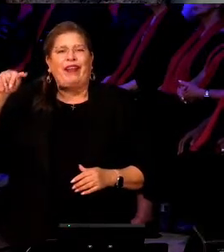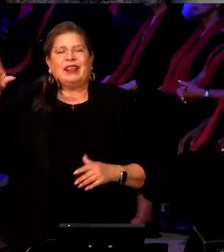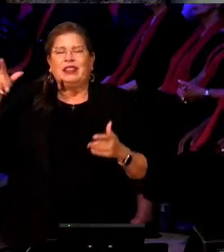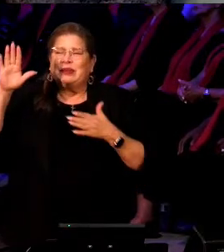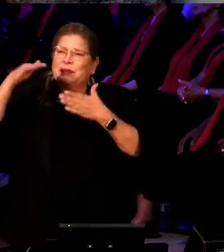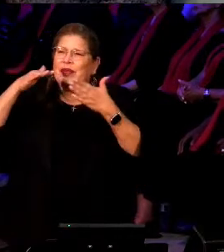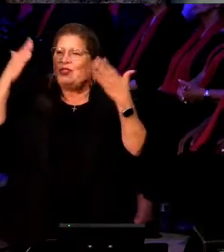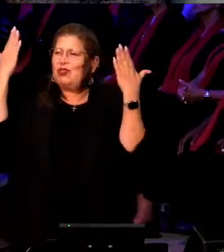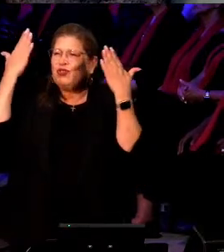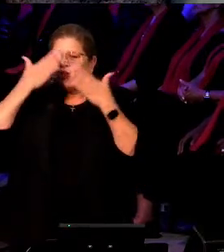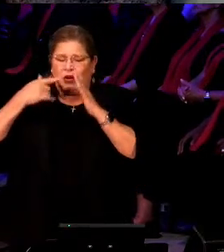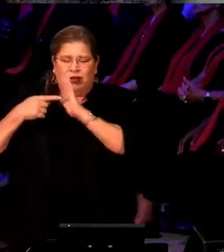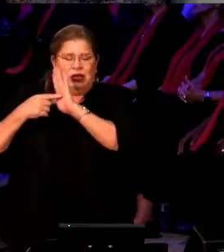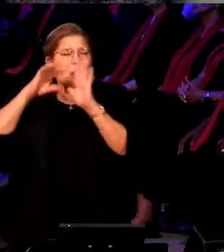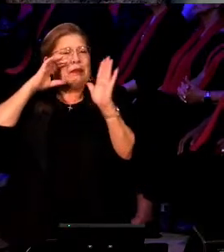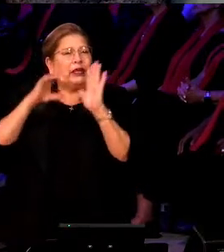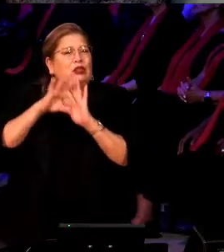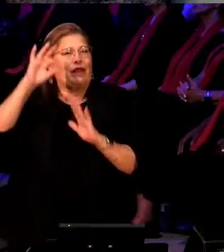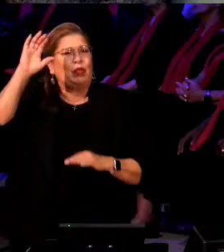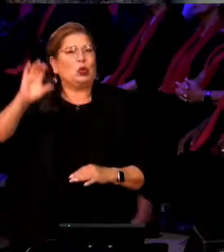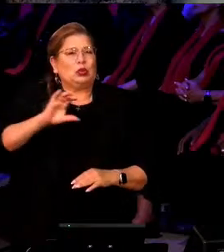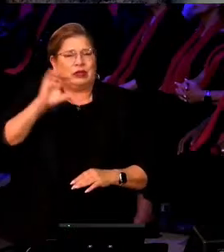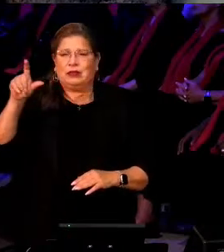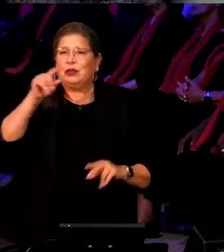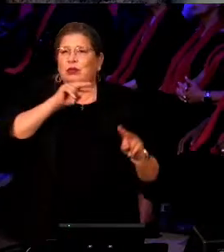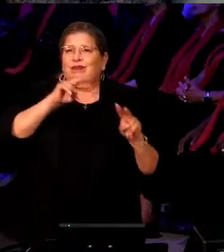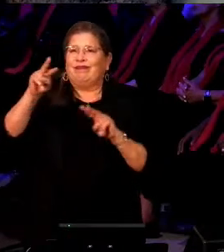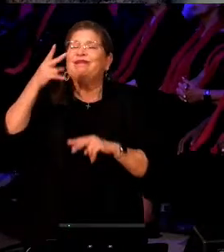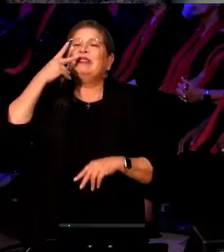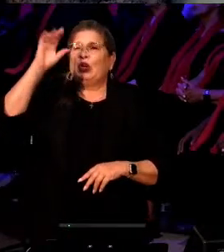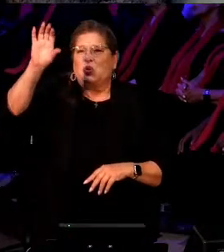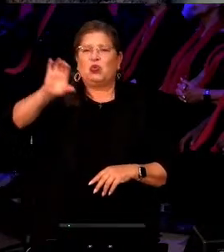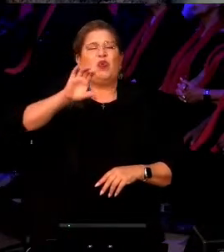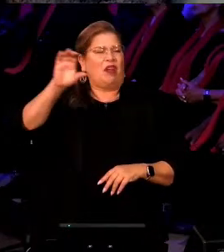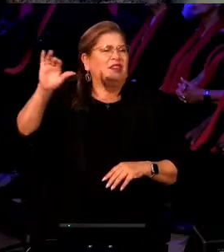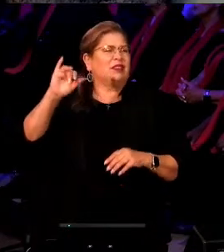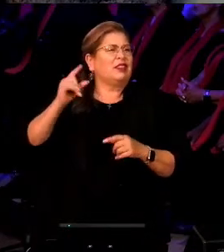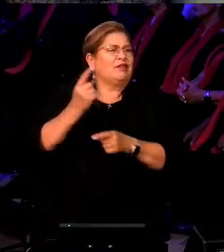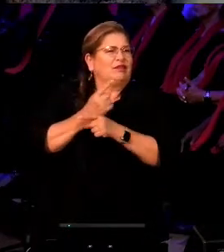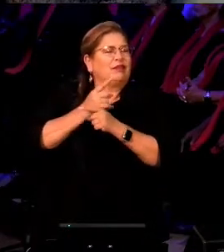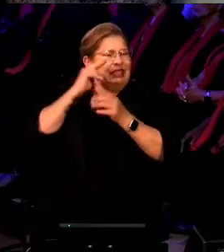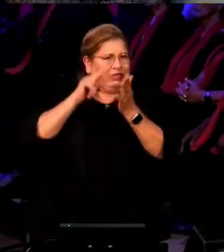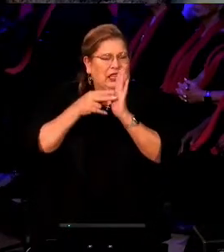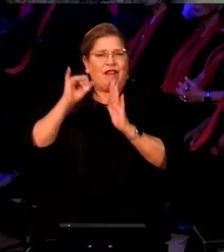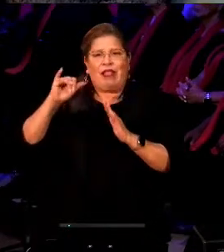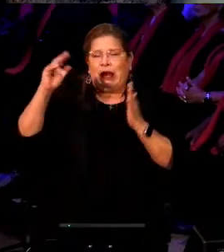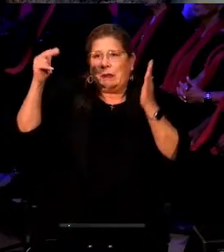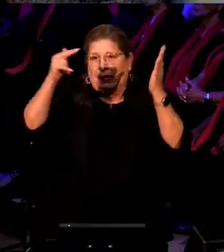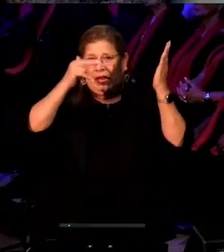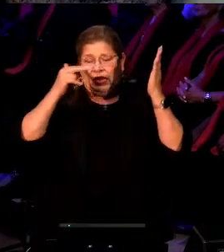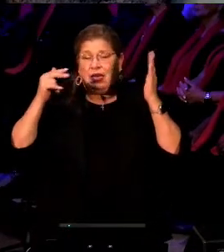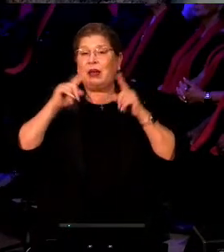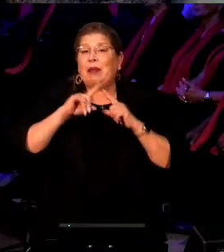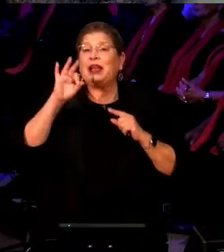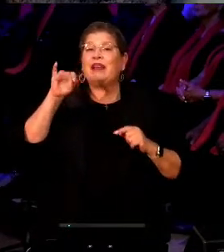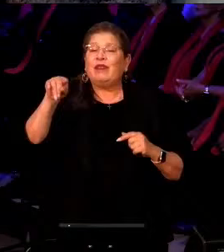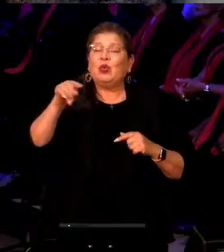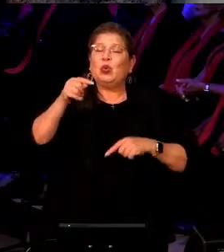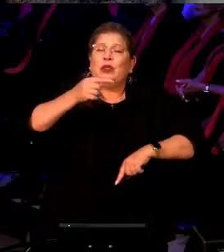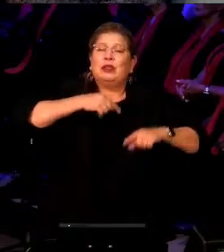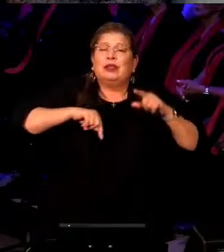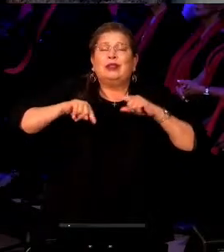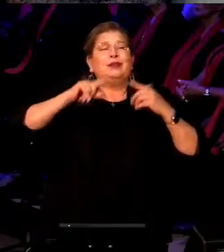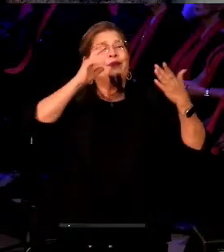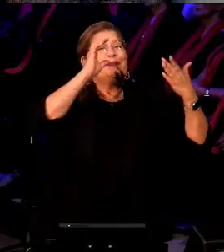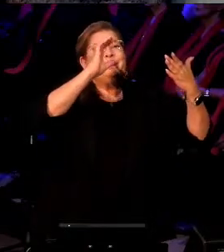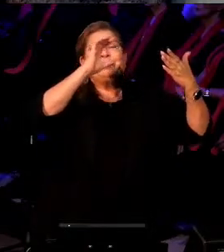crucifixion. When you look at it, your eyes are drawn immediately to the cross, and that's the intention of the painting. But if you were to take the time to scan